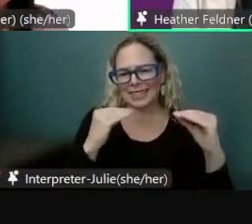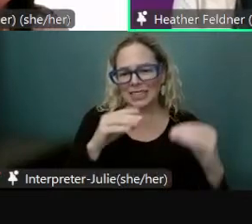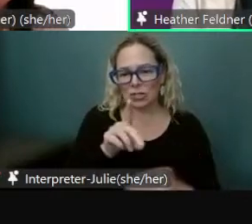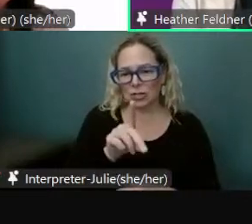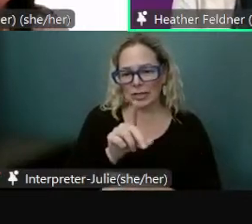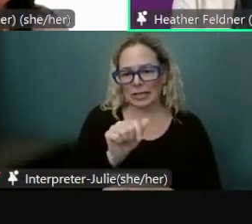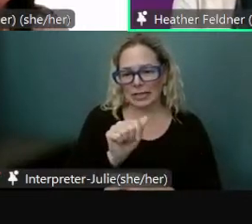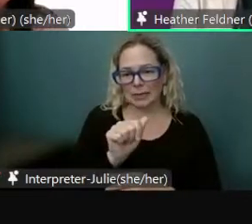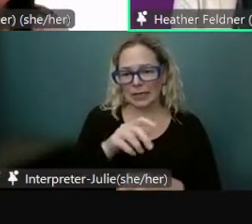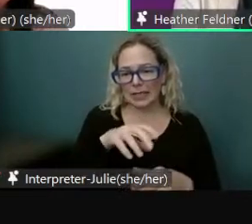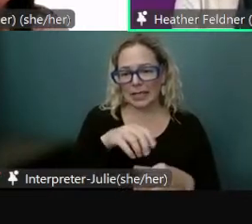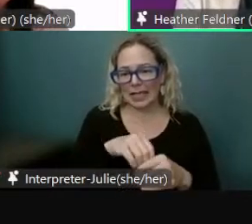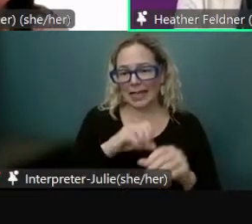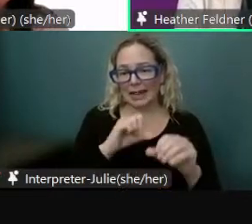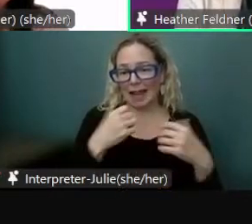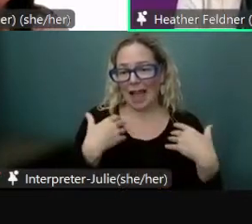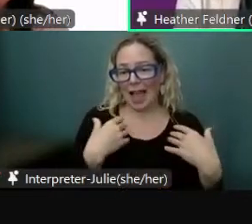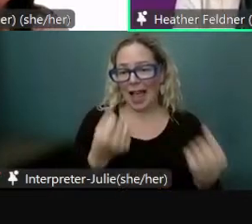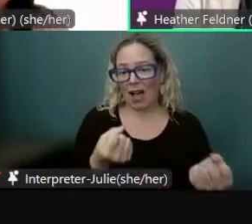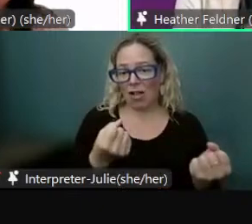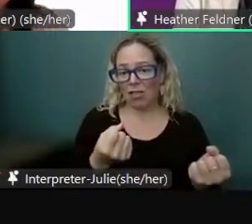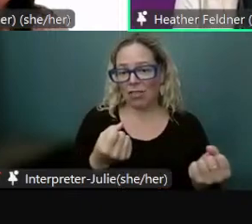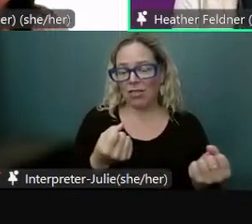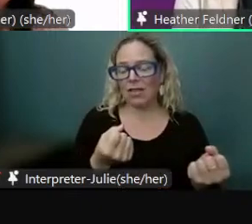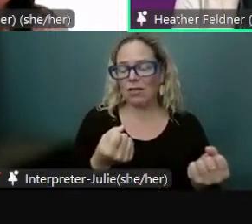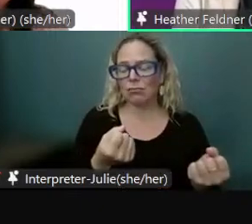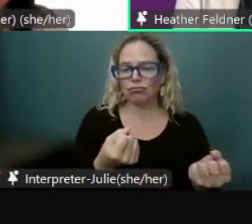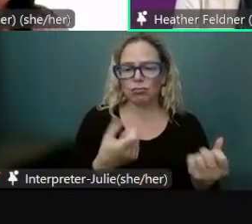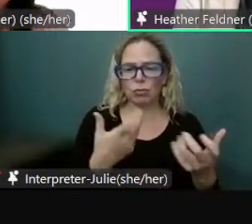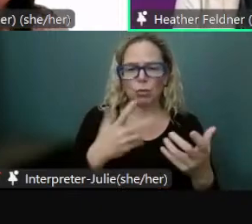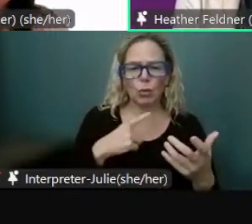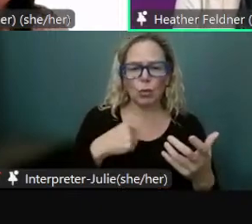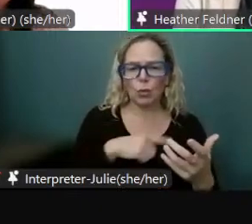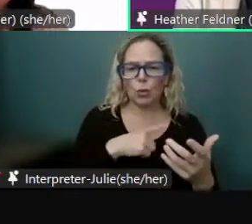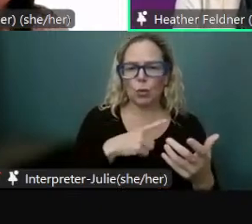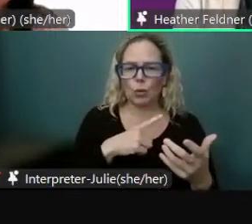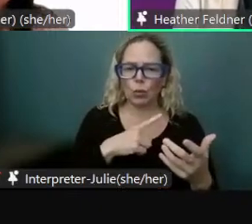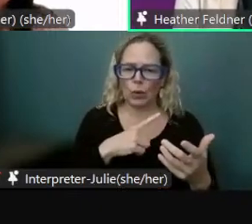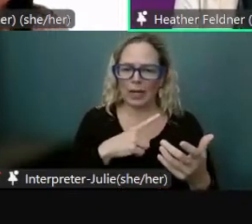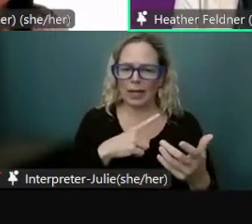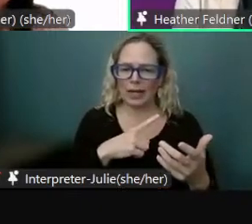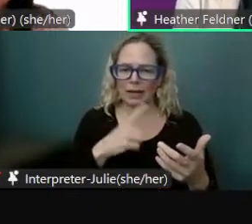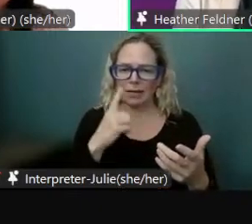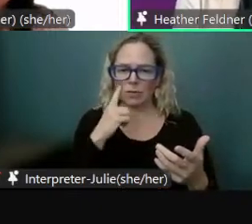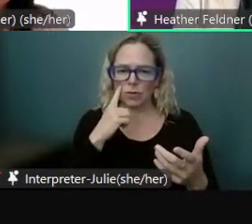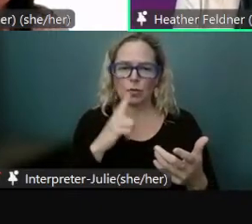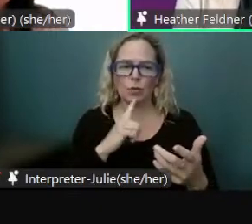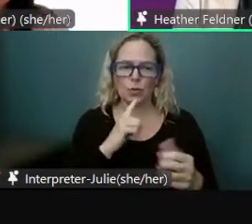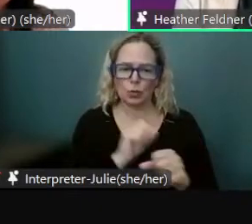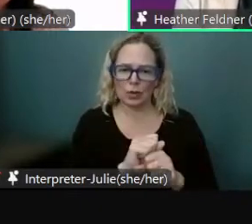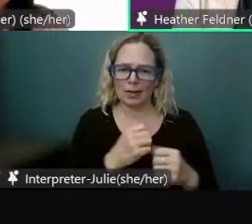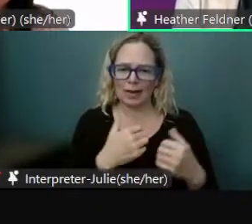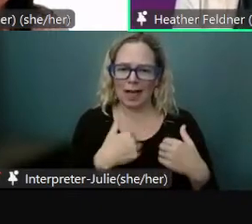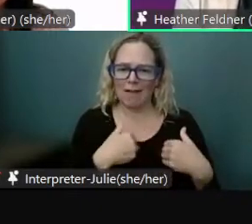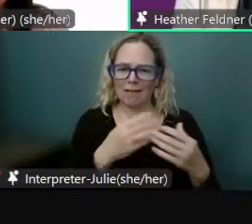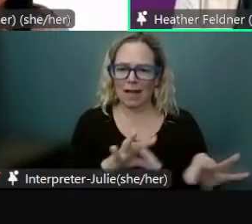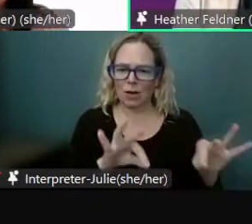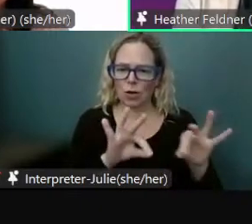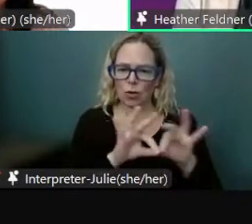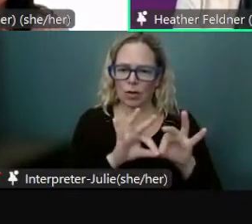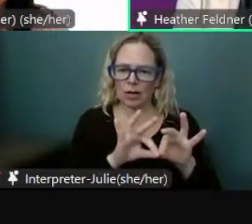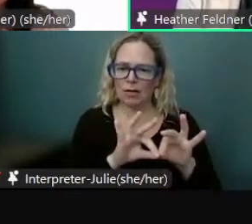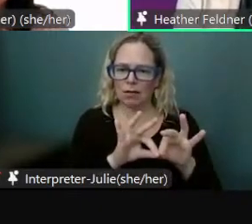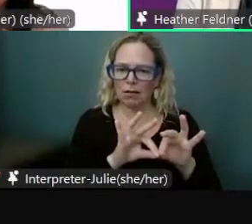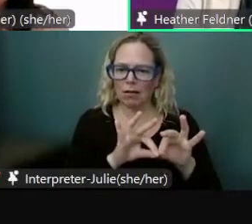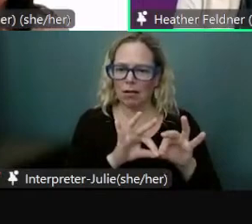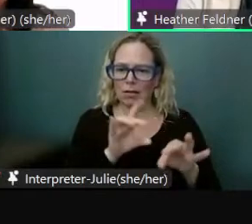Health, is kind of exploring disability and health from that critical disability studies perspective. And that started